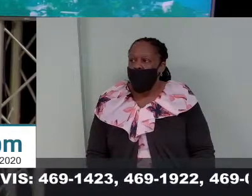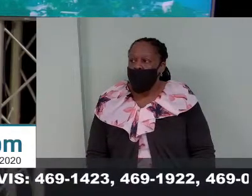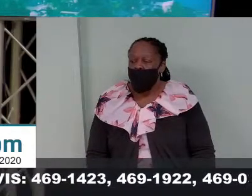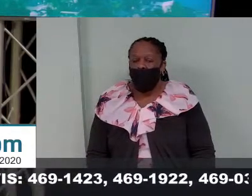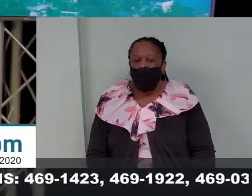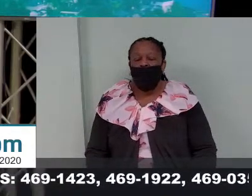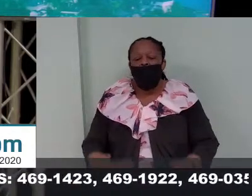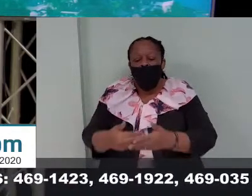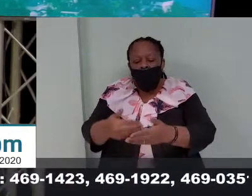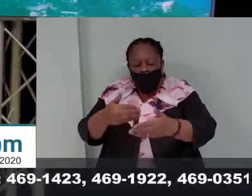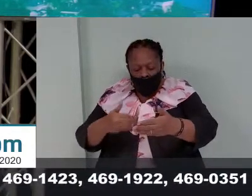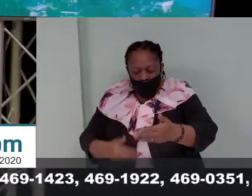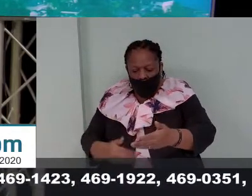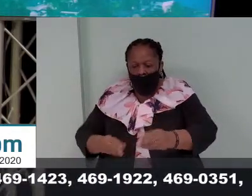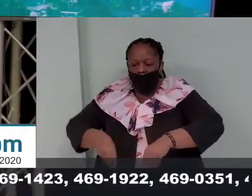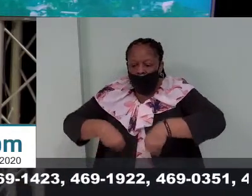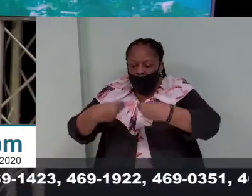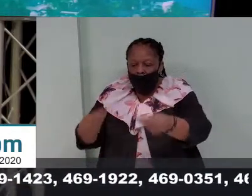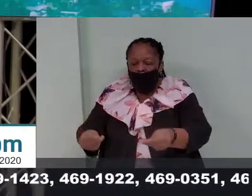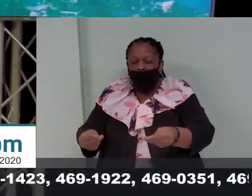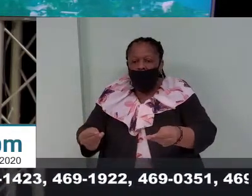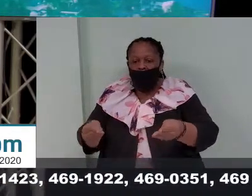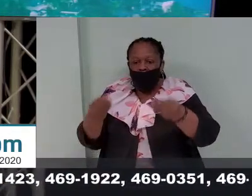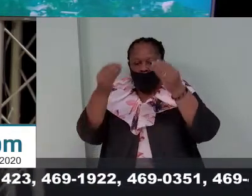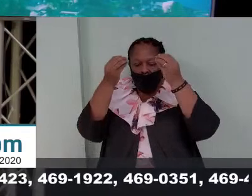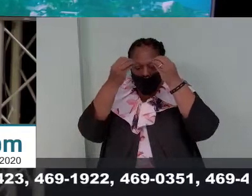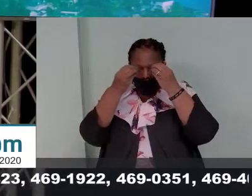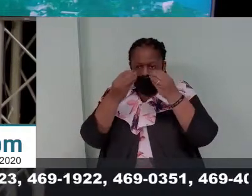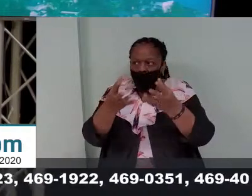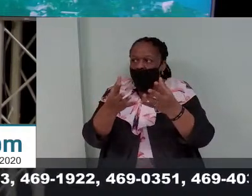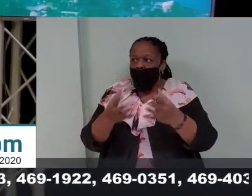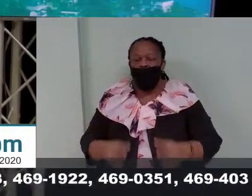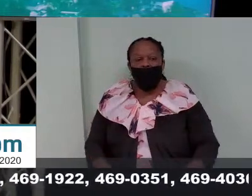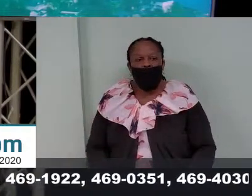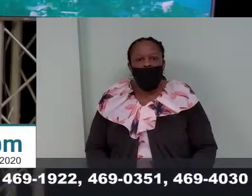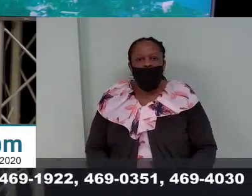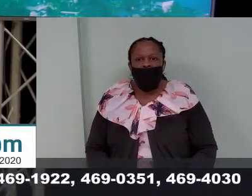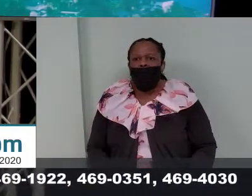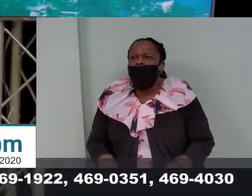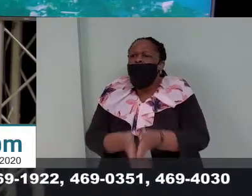an information or rumors or fake news, as it's popularly called,